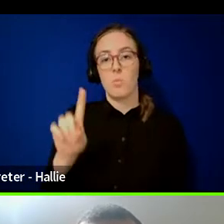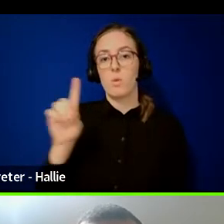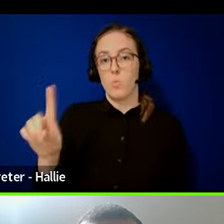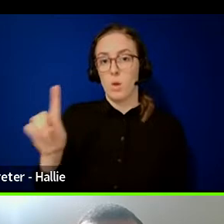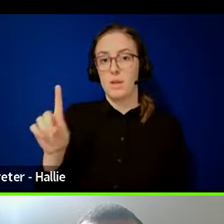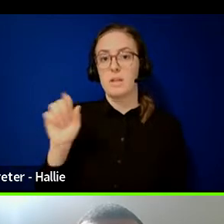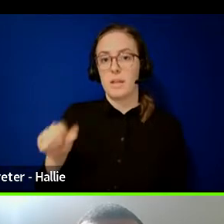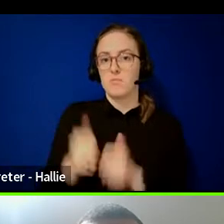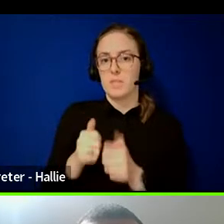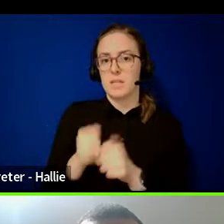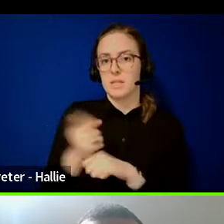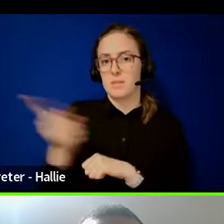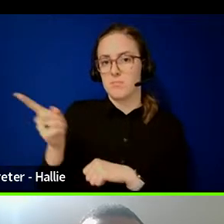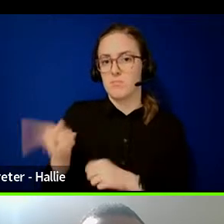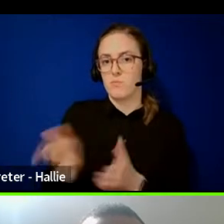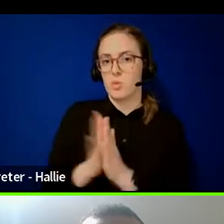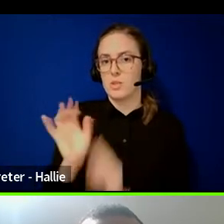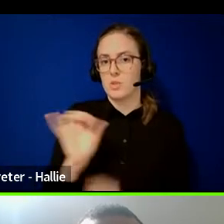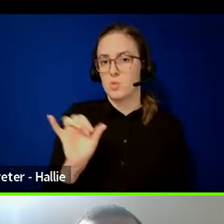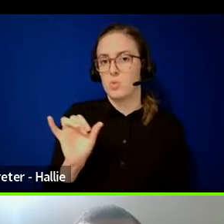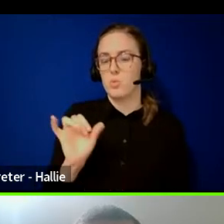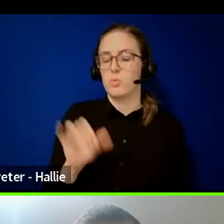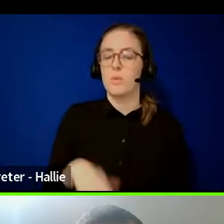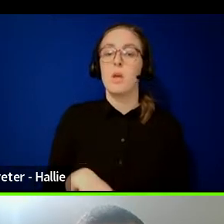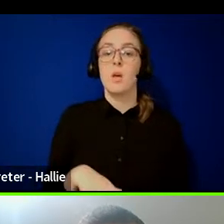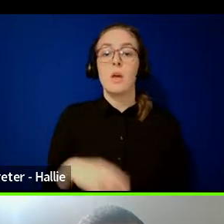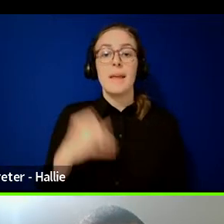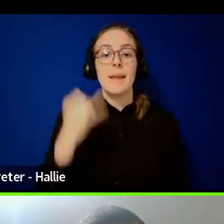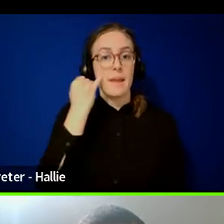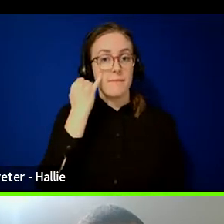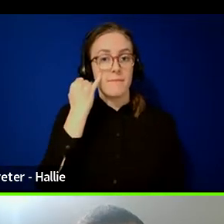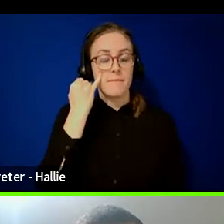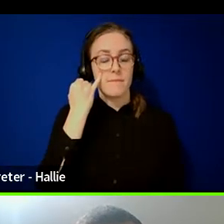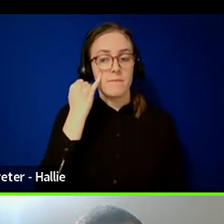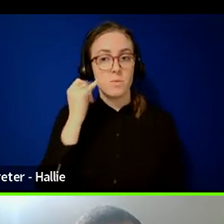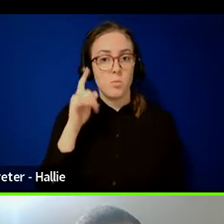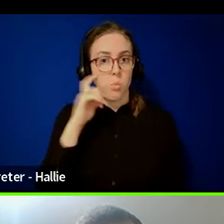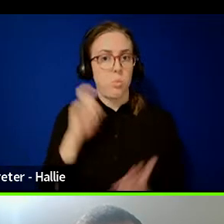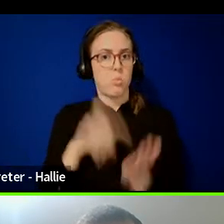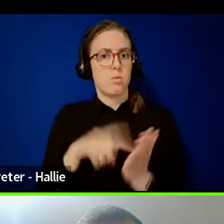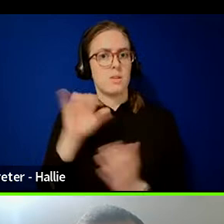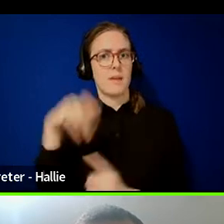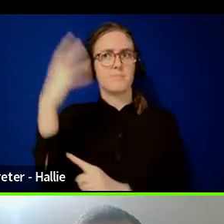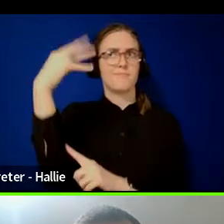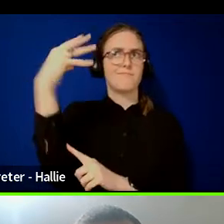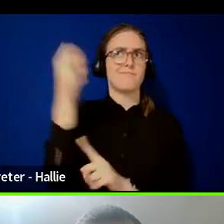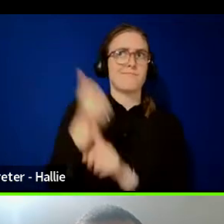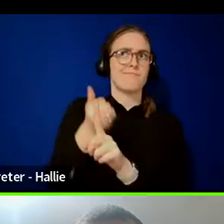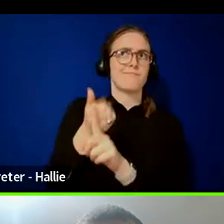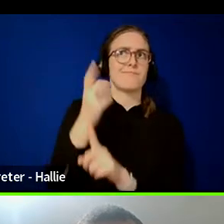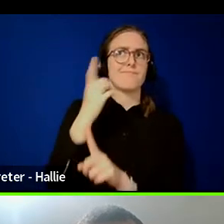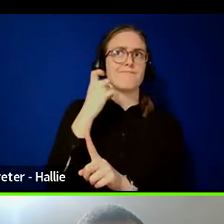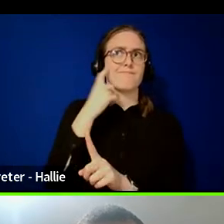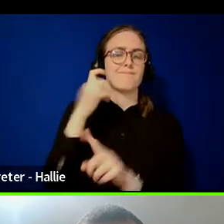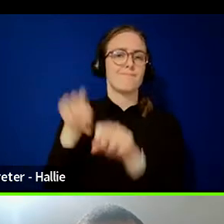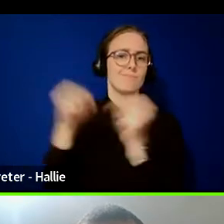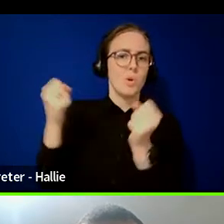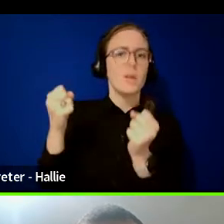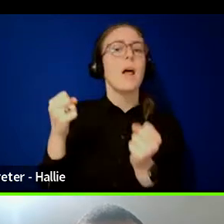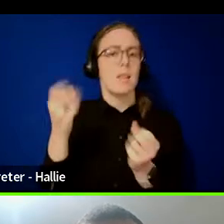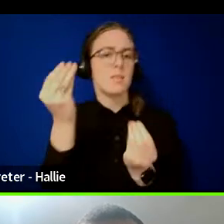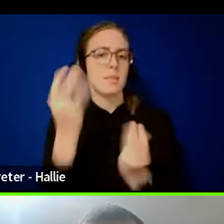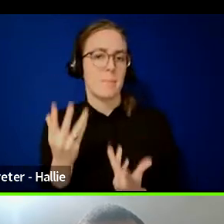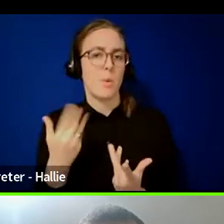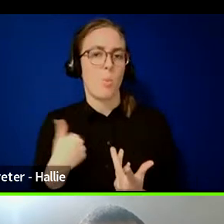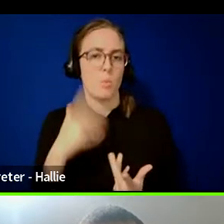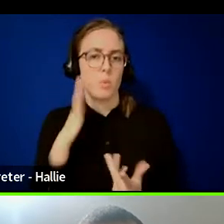those requests as well. So if you hadn't noticed any of that, anything like that damaged, please just let me know and we'll get it taken care of